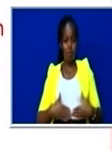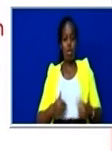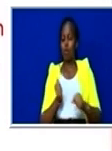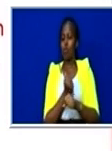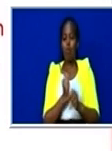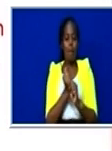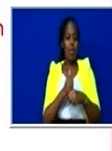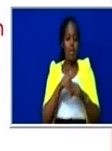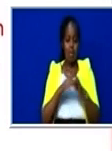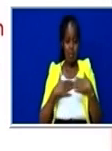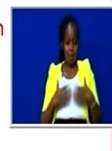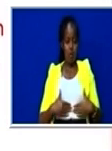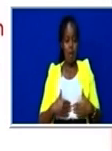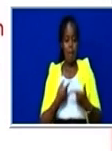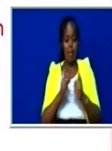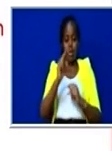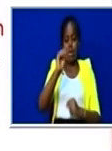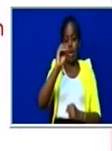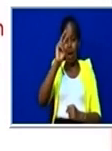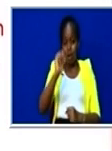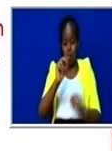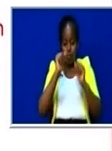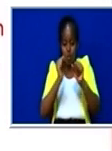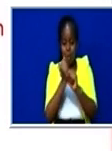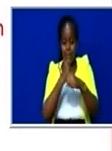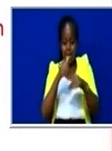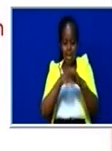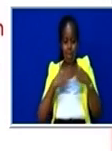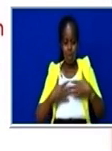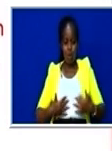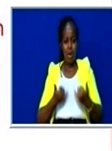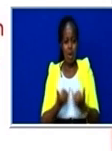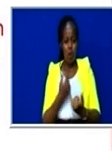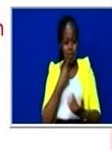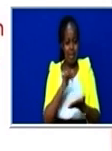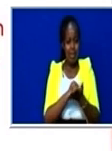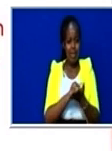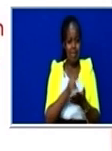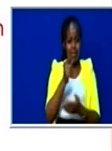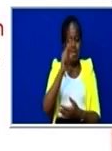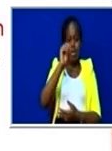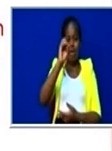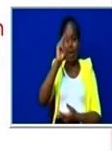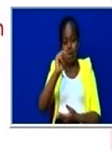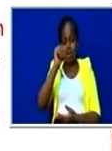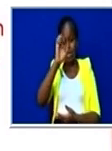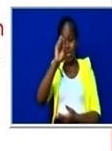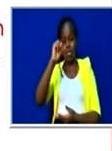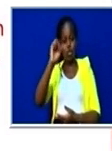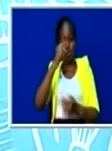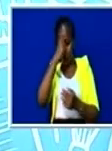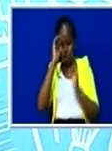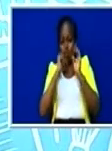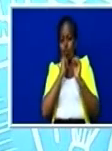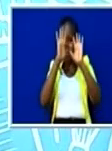be synthesized. Non-essential can be synthesized. So we are not referring to them as non-essential because they are not important.